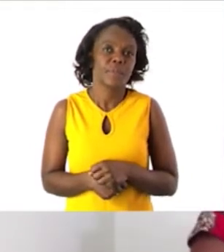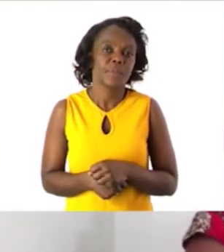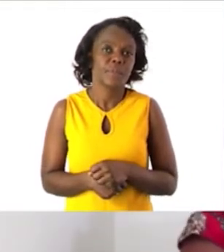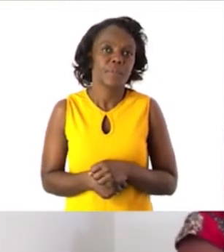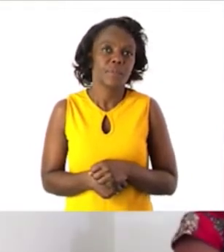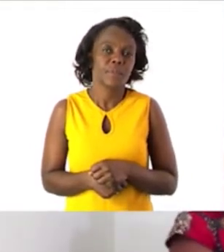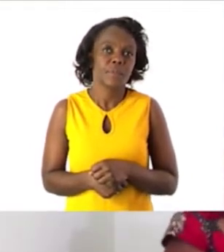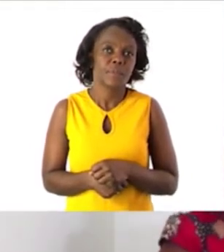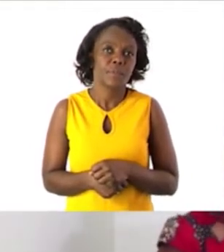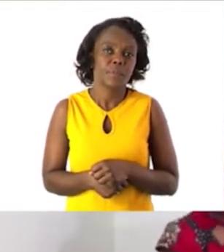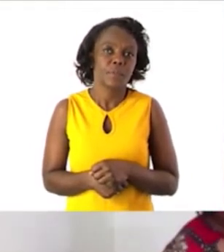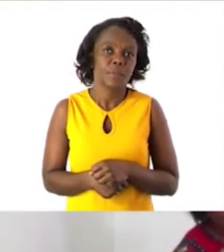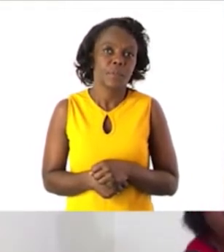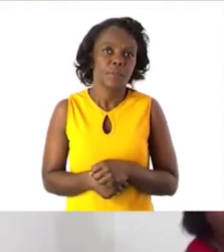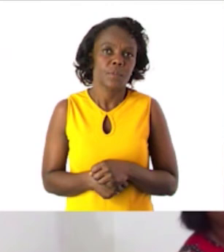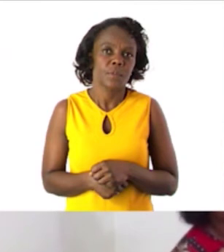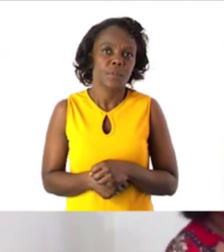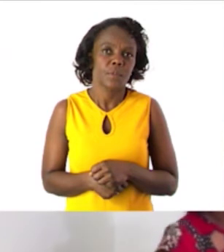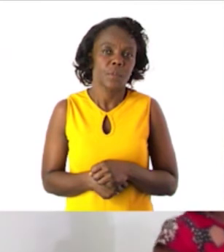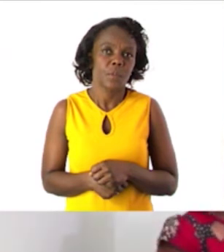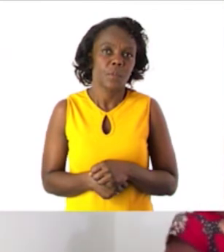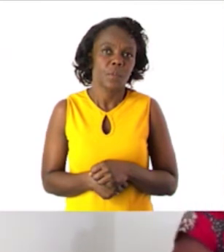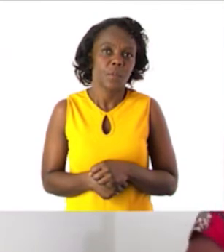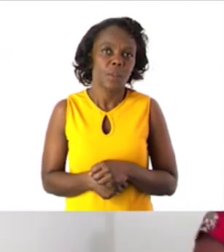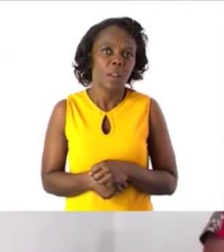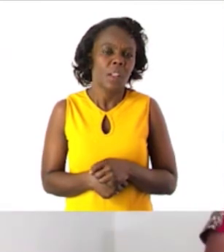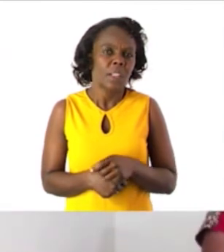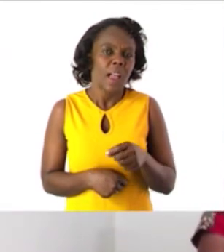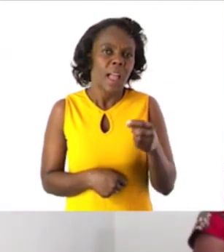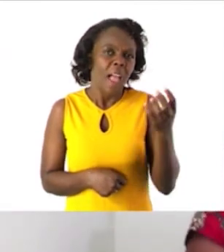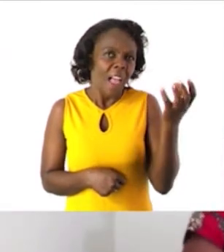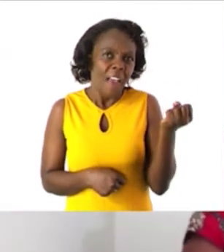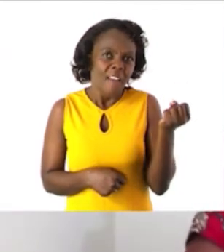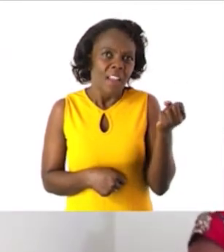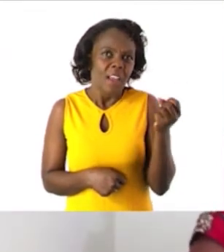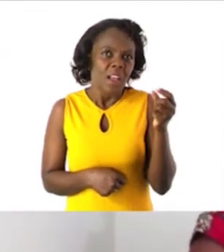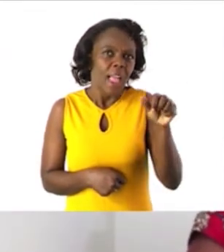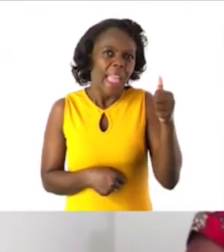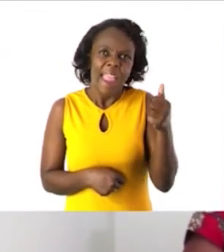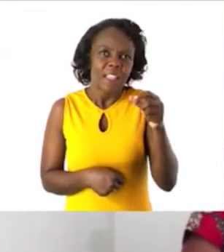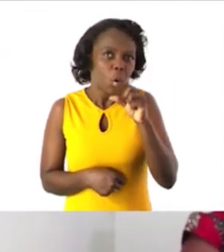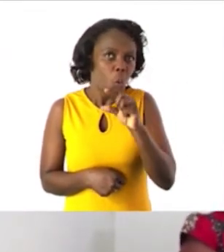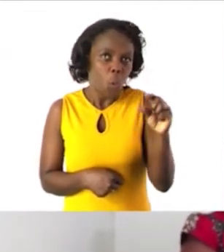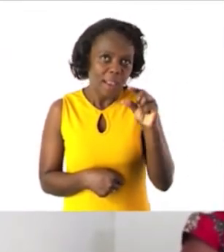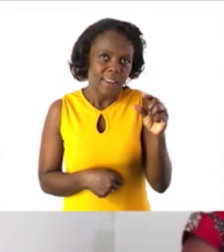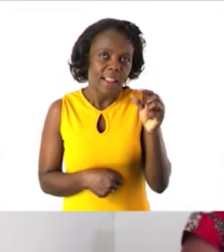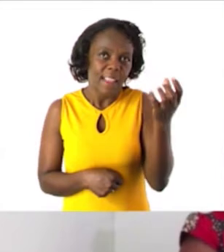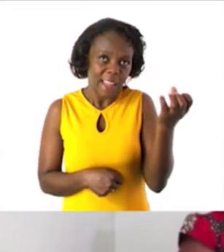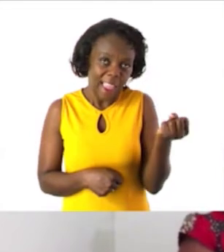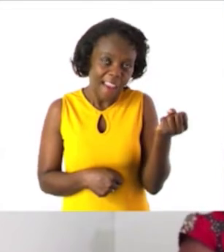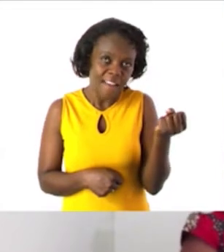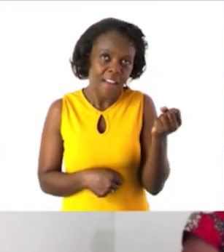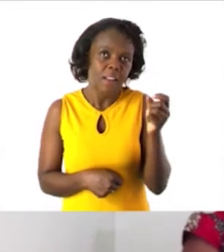let me check with you if you have any word with you that you know that starts or in the middle